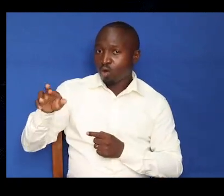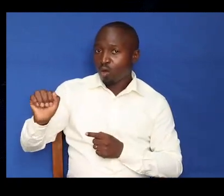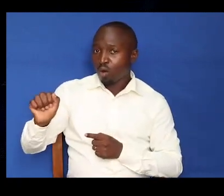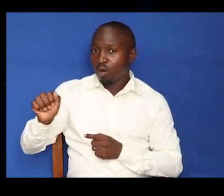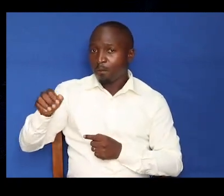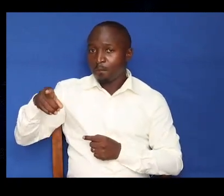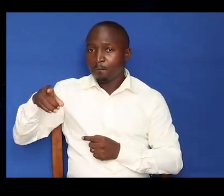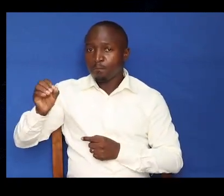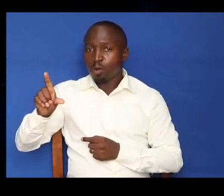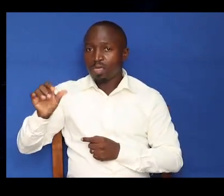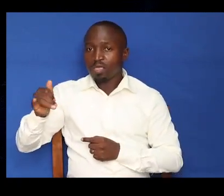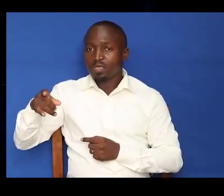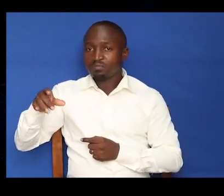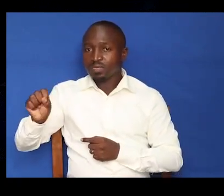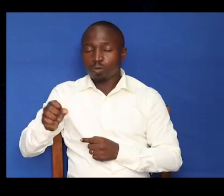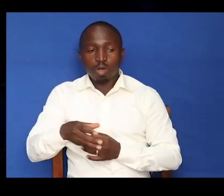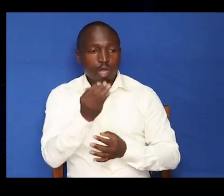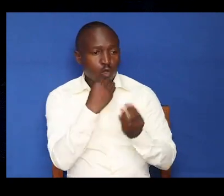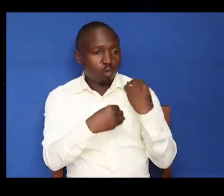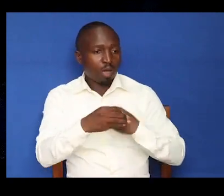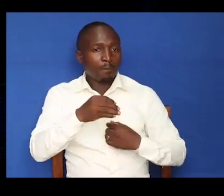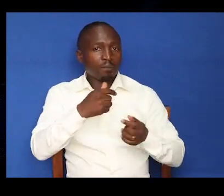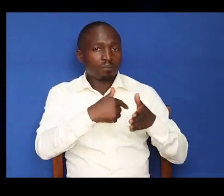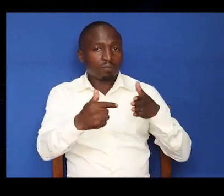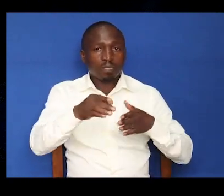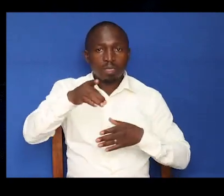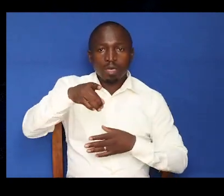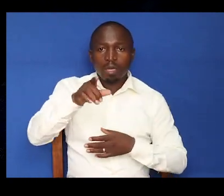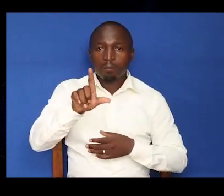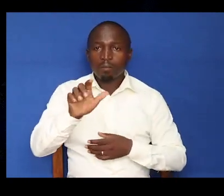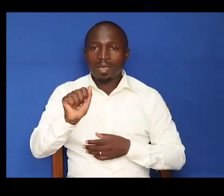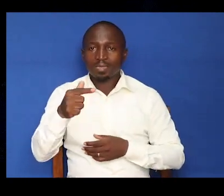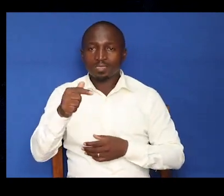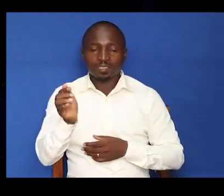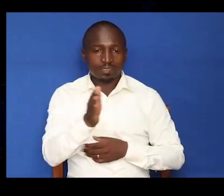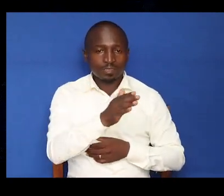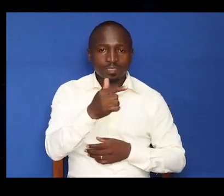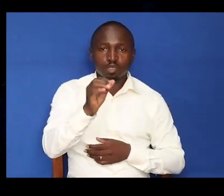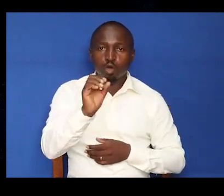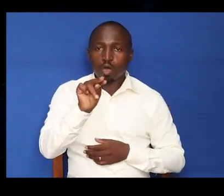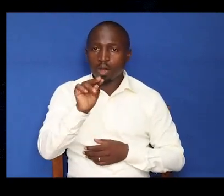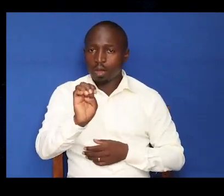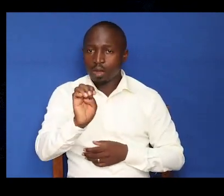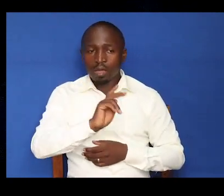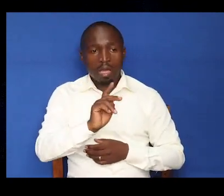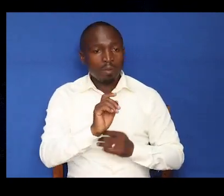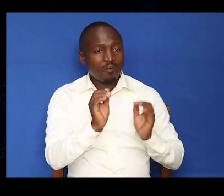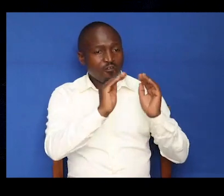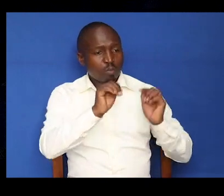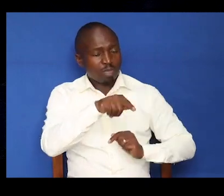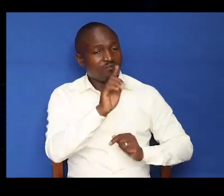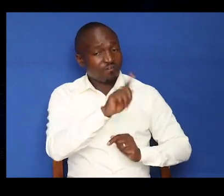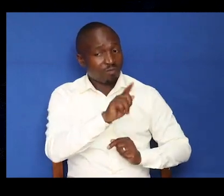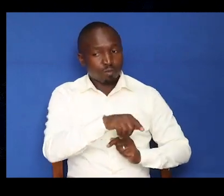organisms, feed on planktons. So where there is an abundant supply of